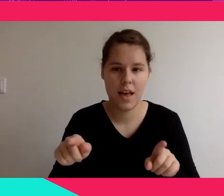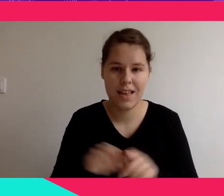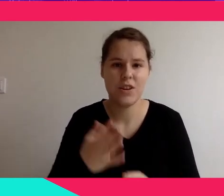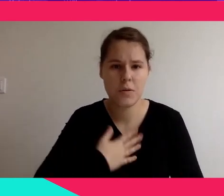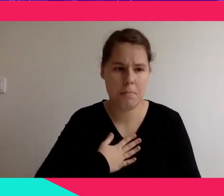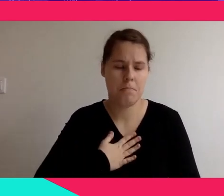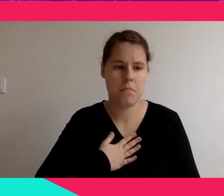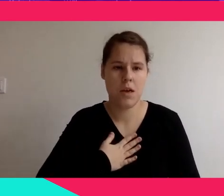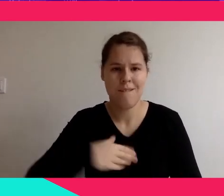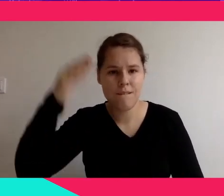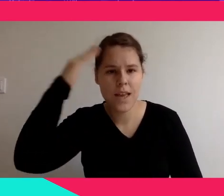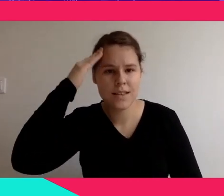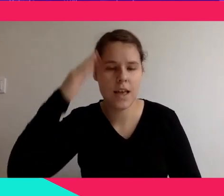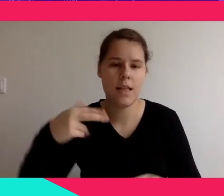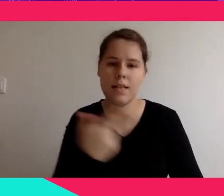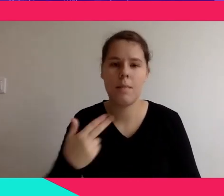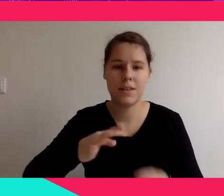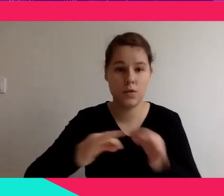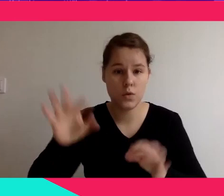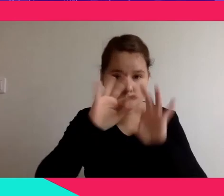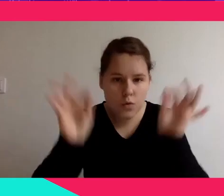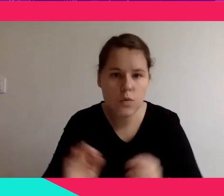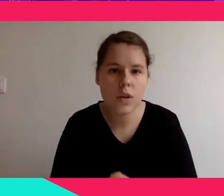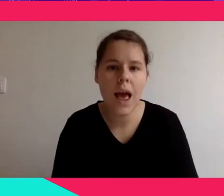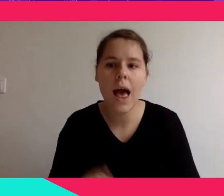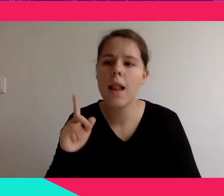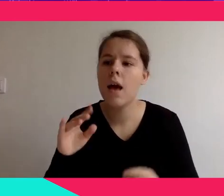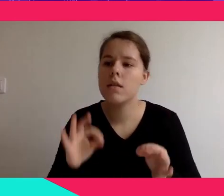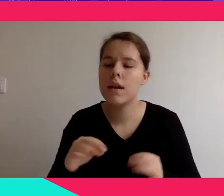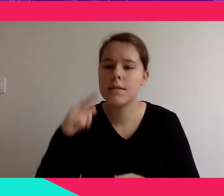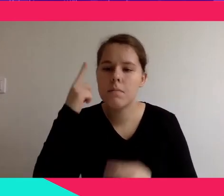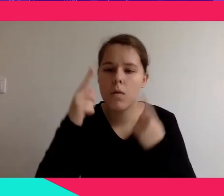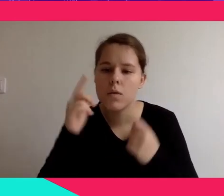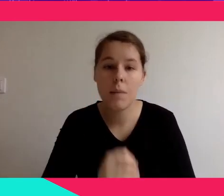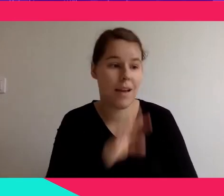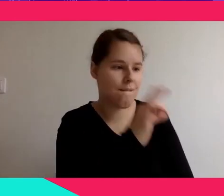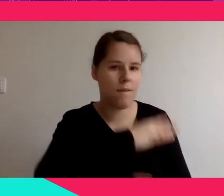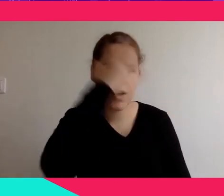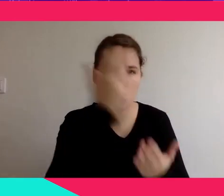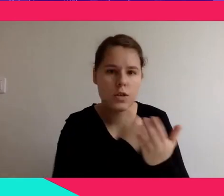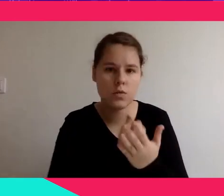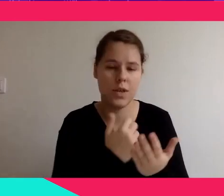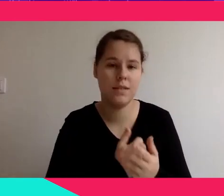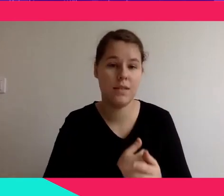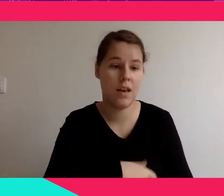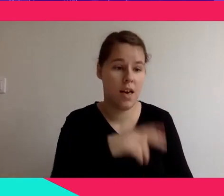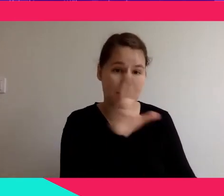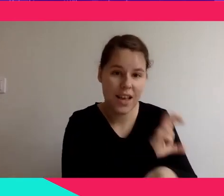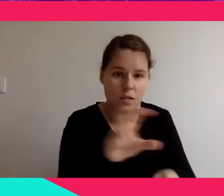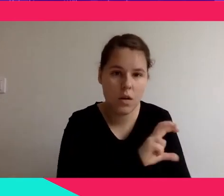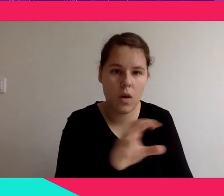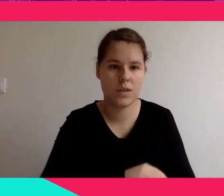you use technology and digital tools is that you are helping people